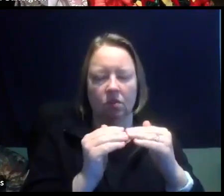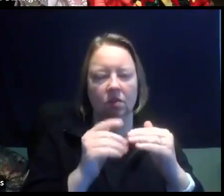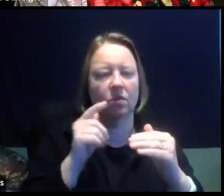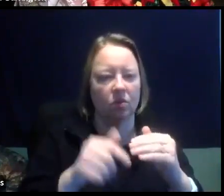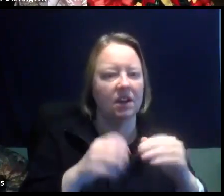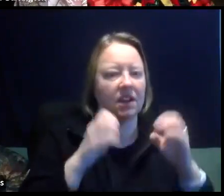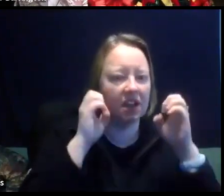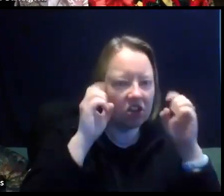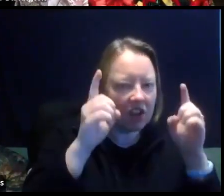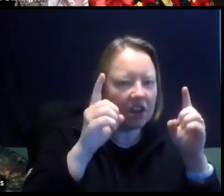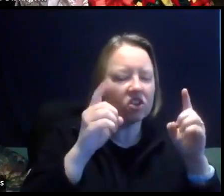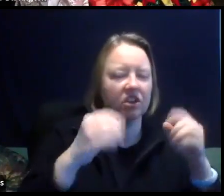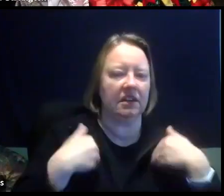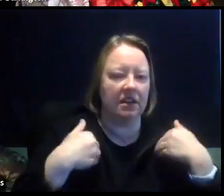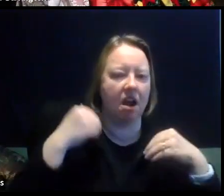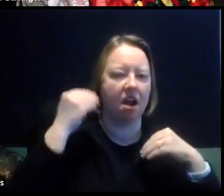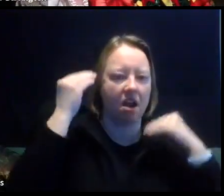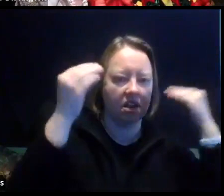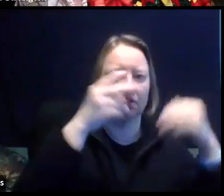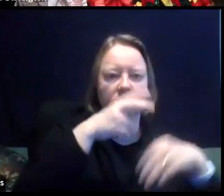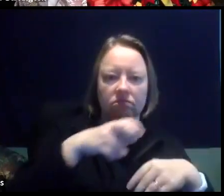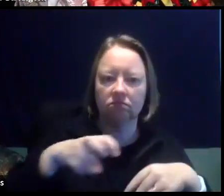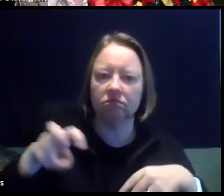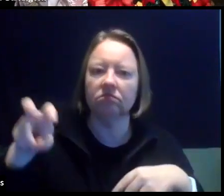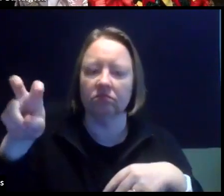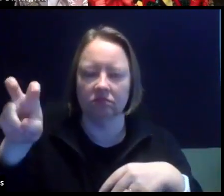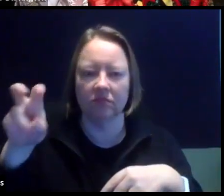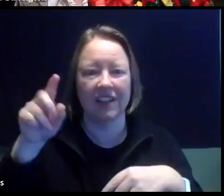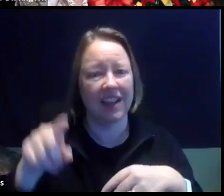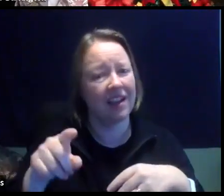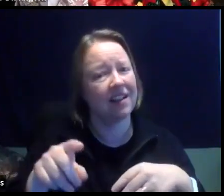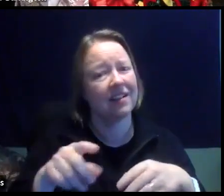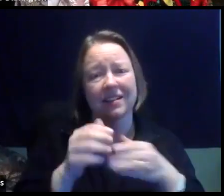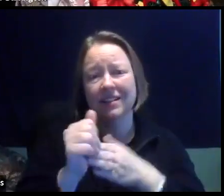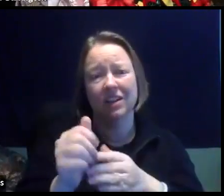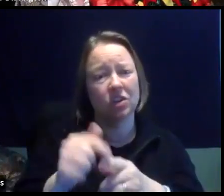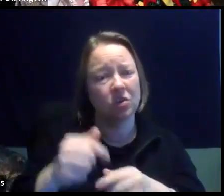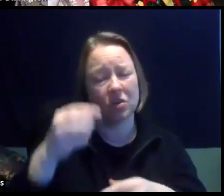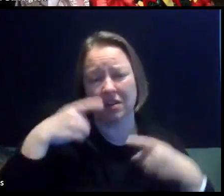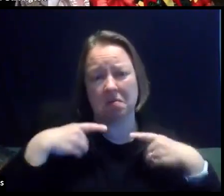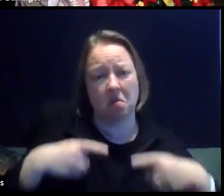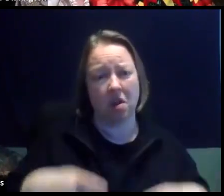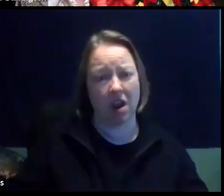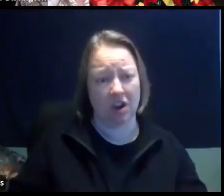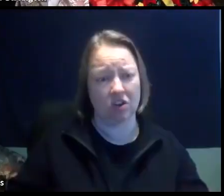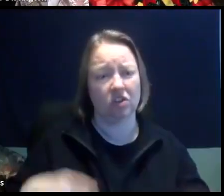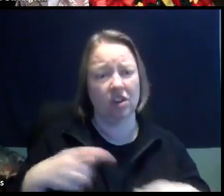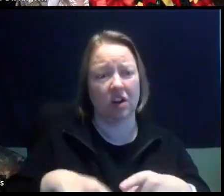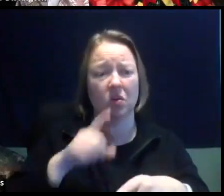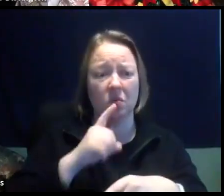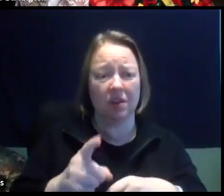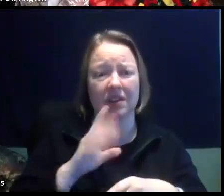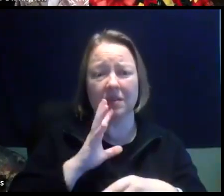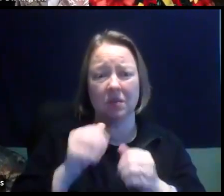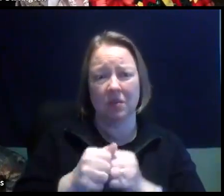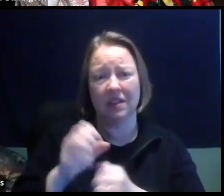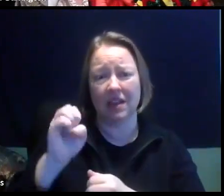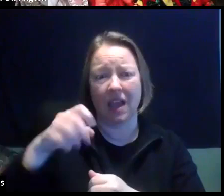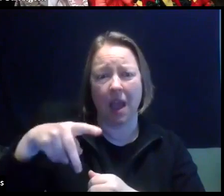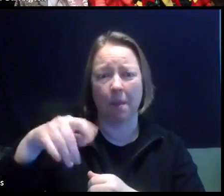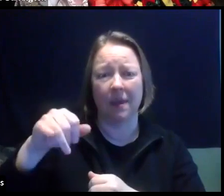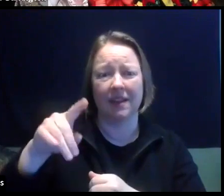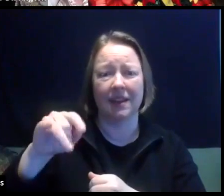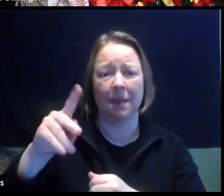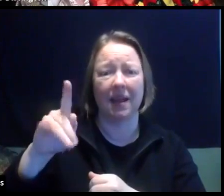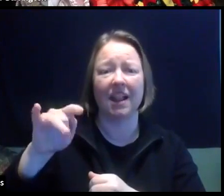adult transition, which includes a sprinkle of depression, at least epidemiologically speaking.